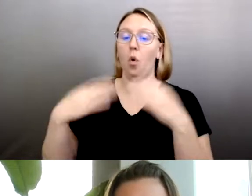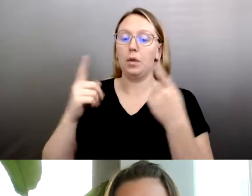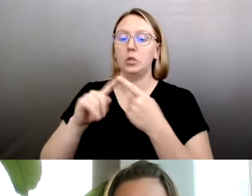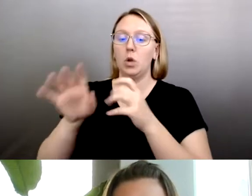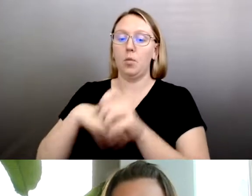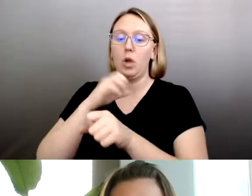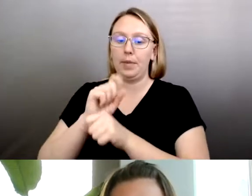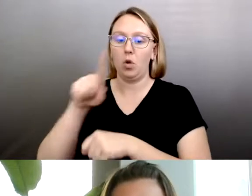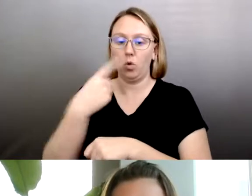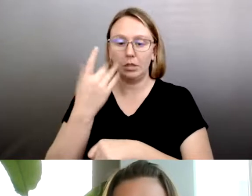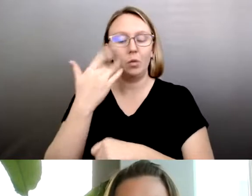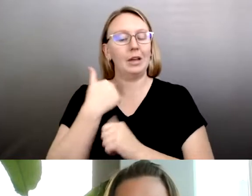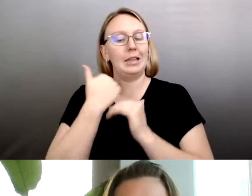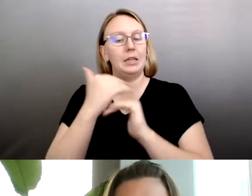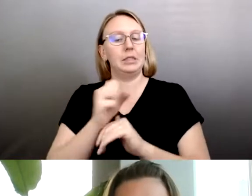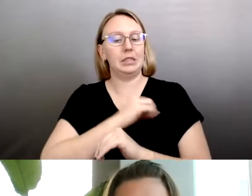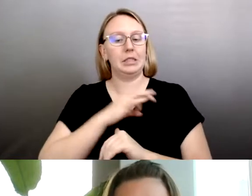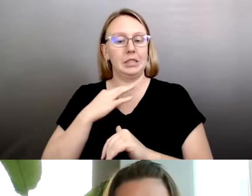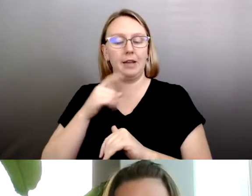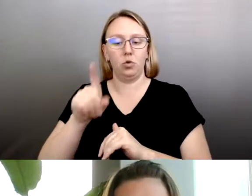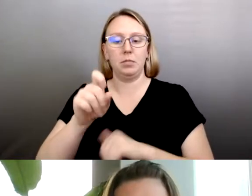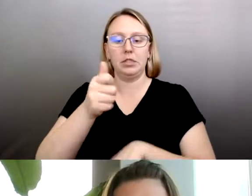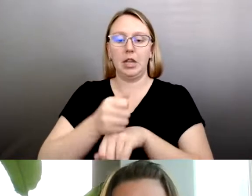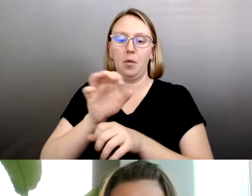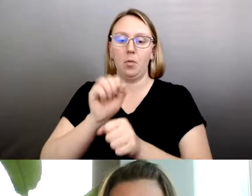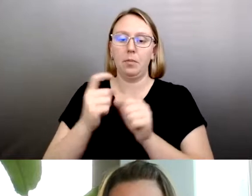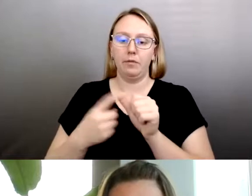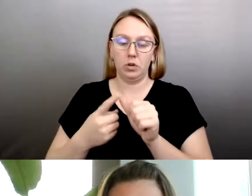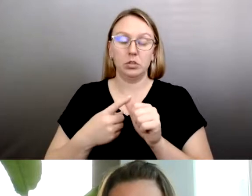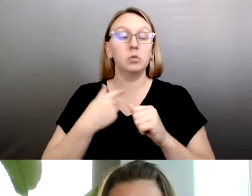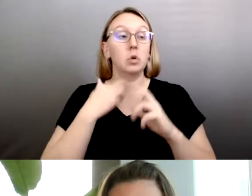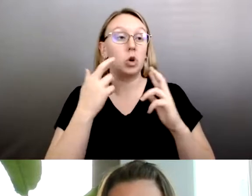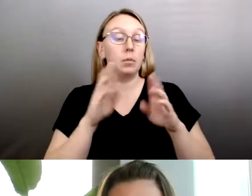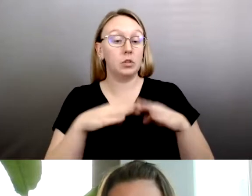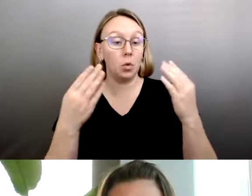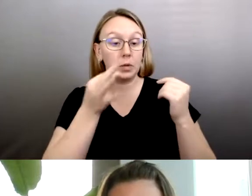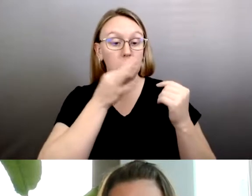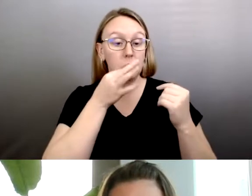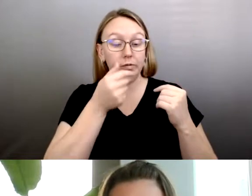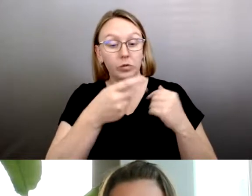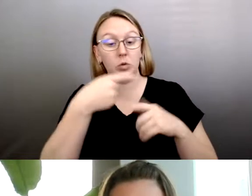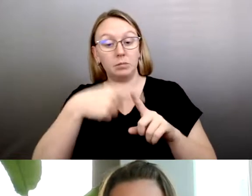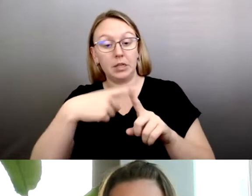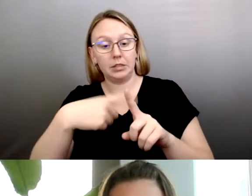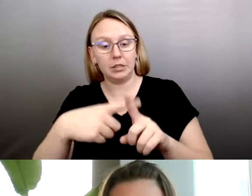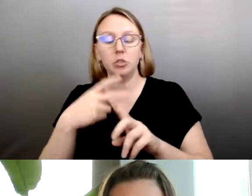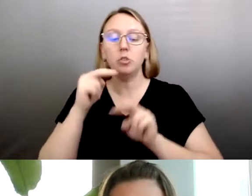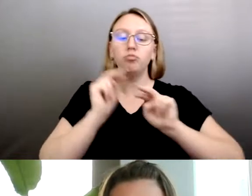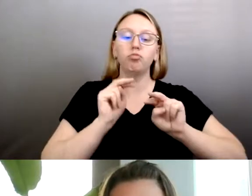we do have limited staffing. But we're hoping to be able to reopen to the public sometime in the coming months. And so keep an eye on our